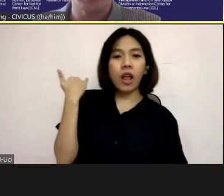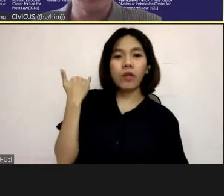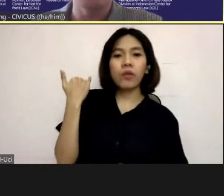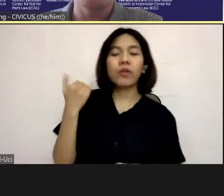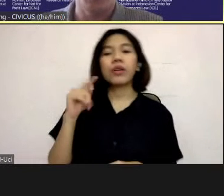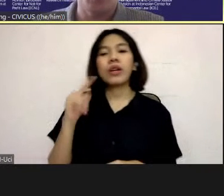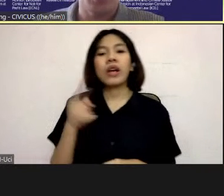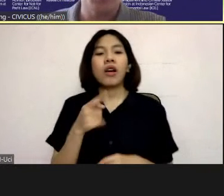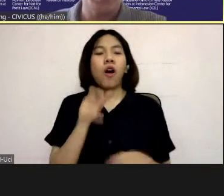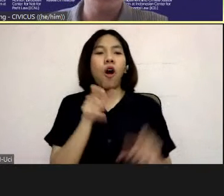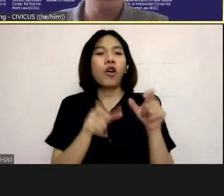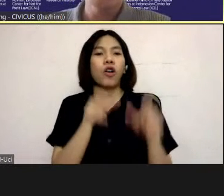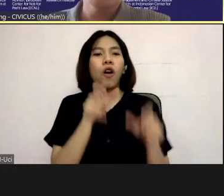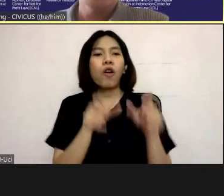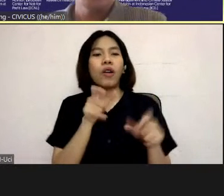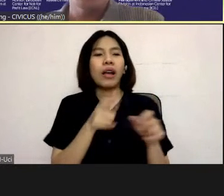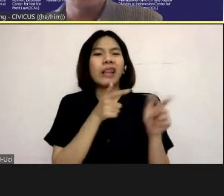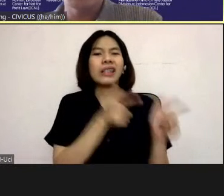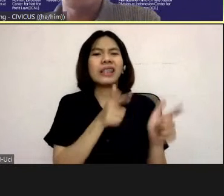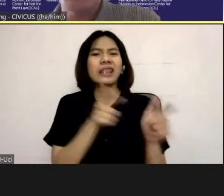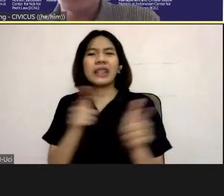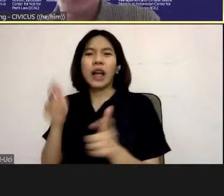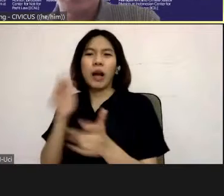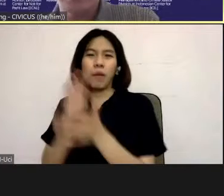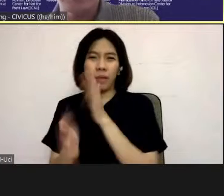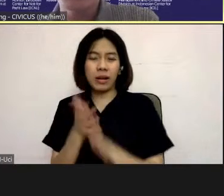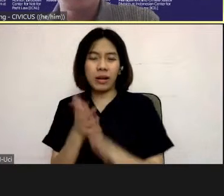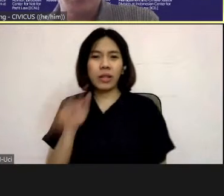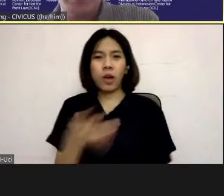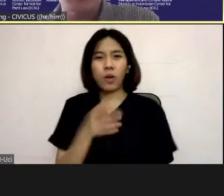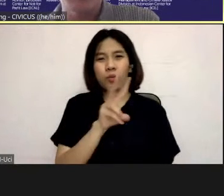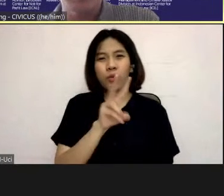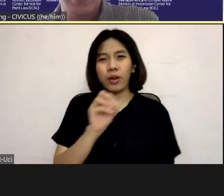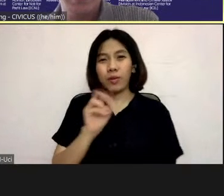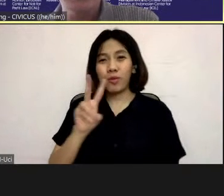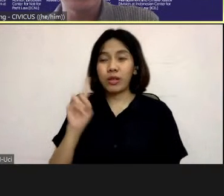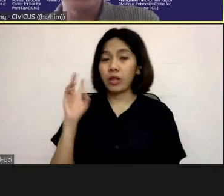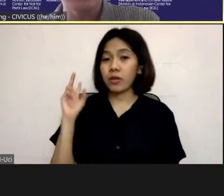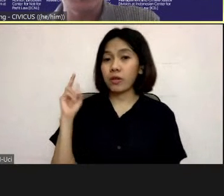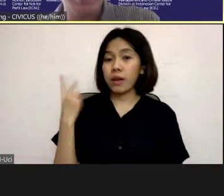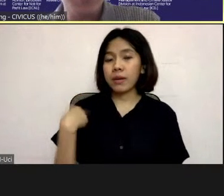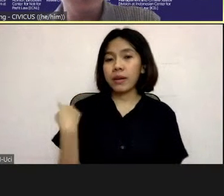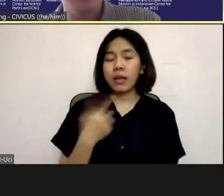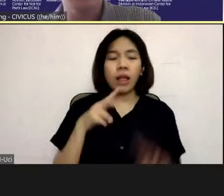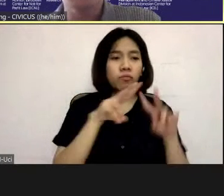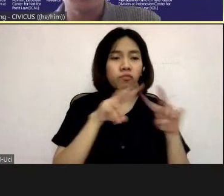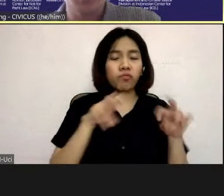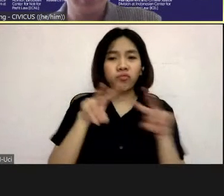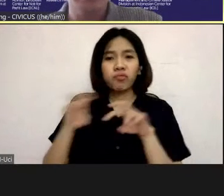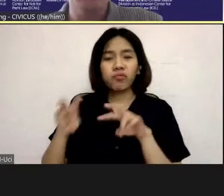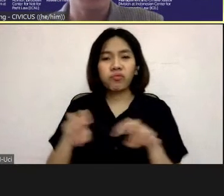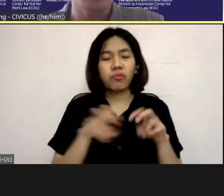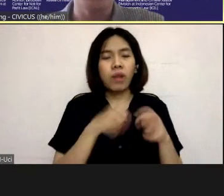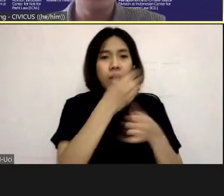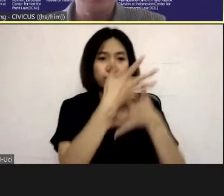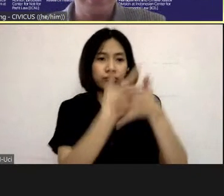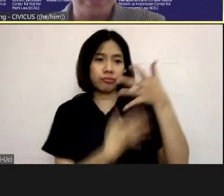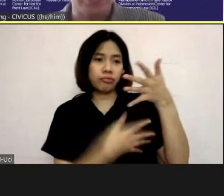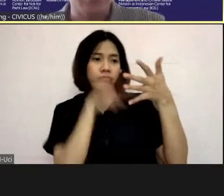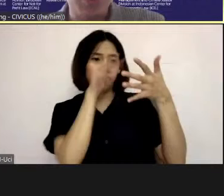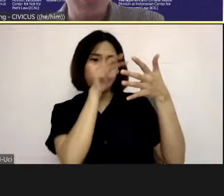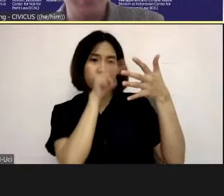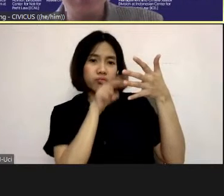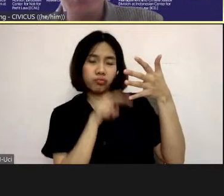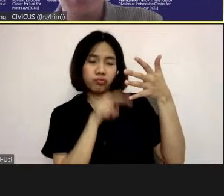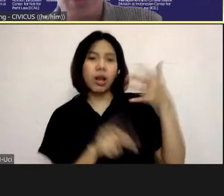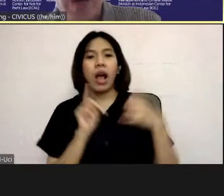civic freedom worldwide, which is the first one is protester detained, intimidation, restrictive law, attack